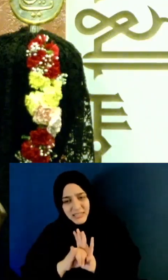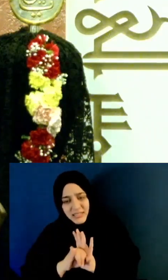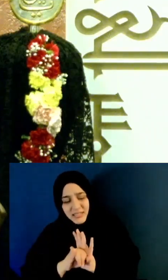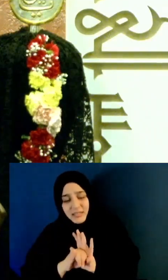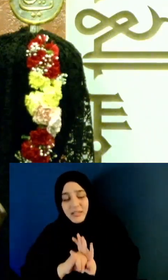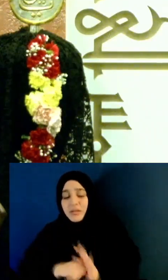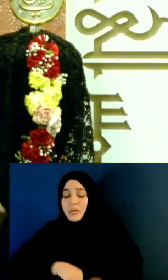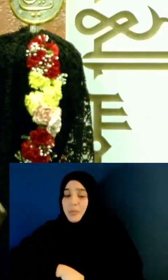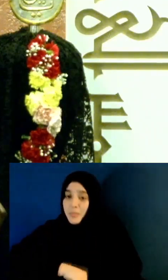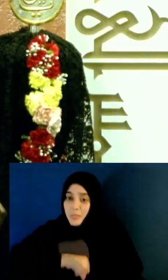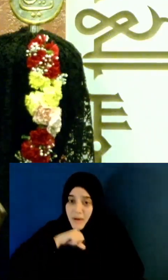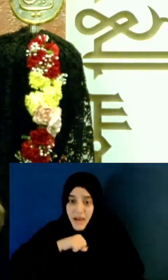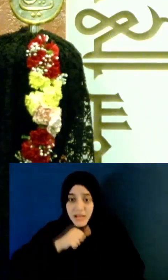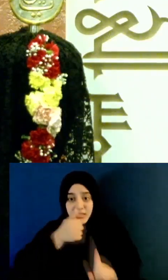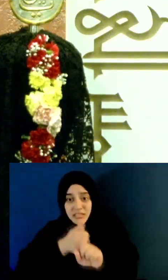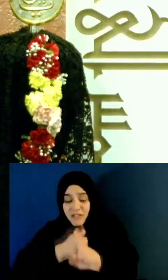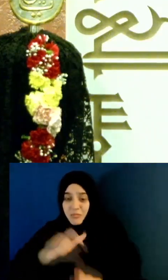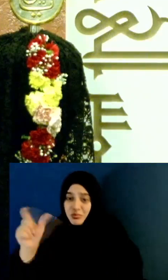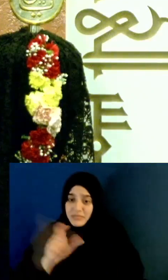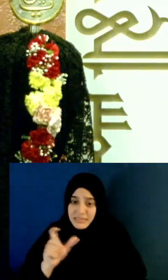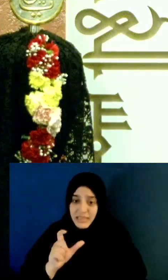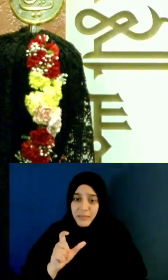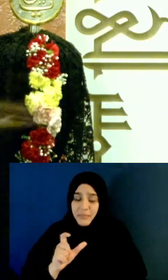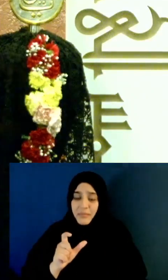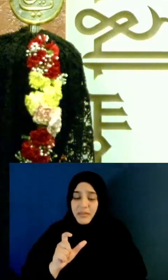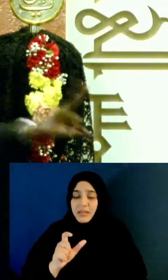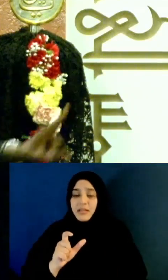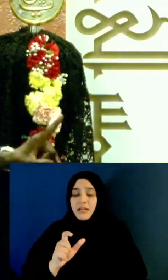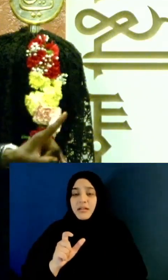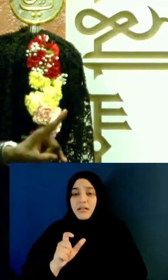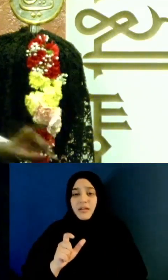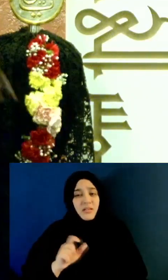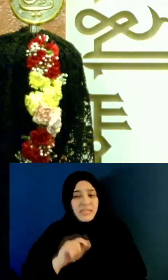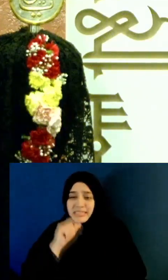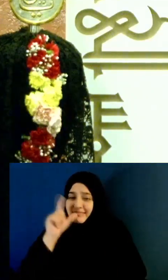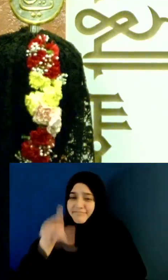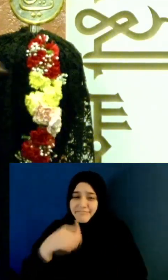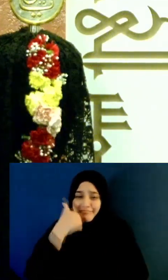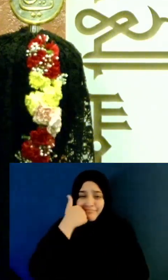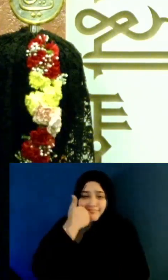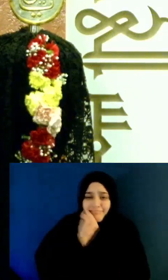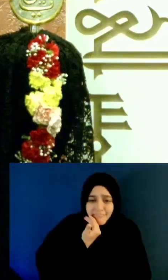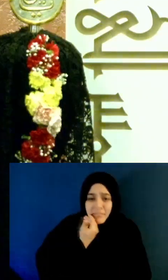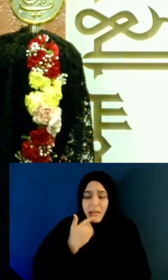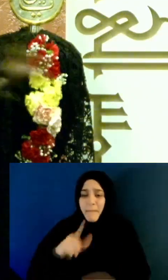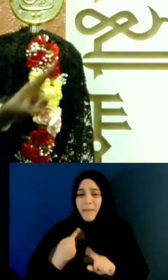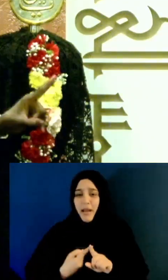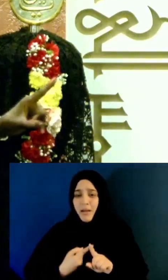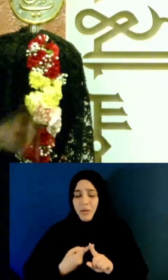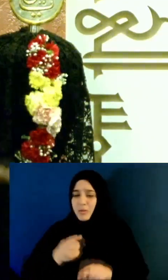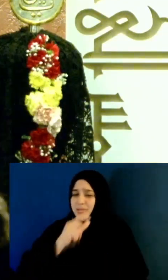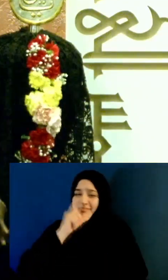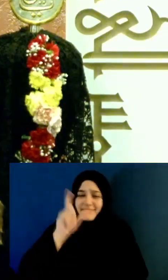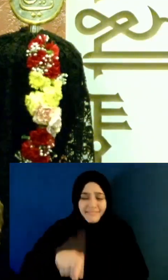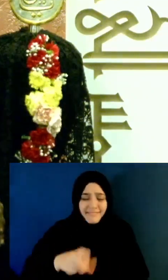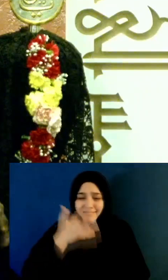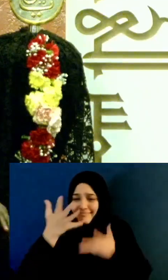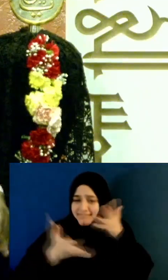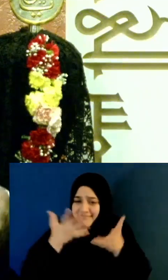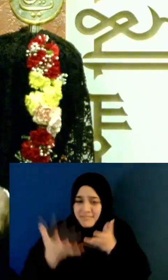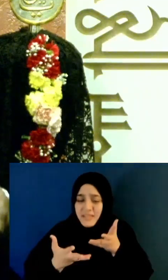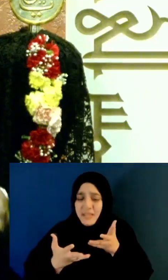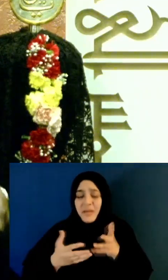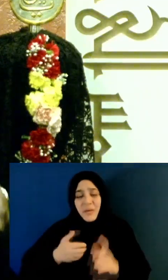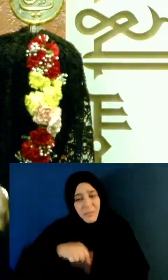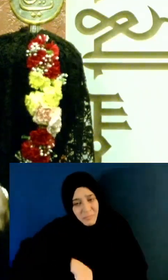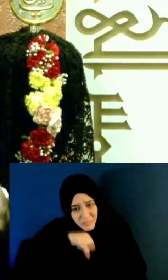of being a Muslim. Nothing to shy about. Nothing to be ashamed of. Be proud of